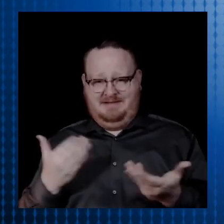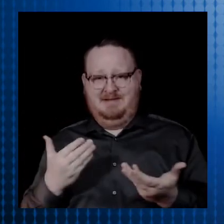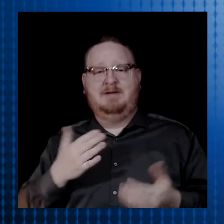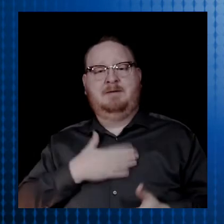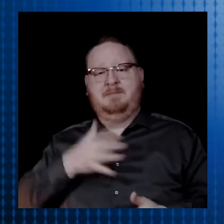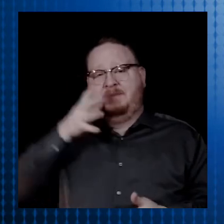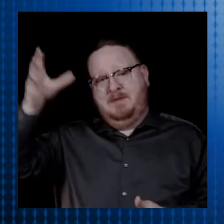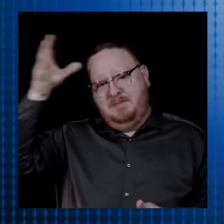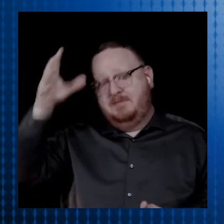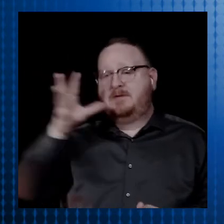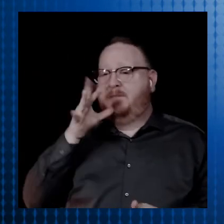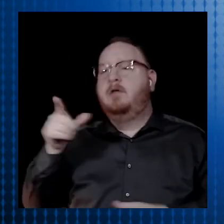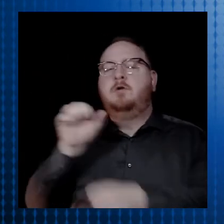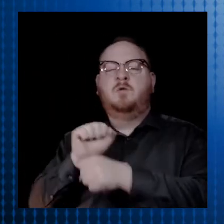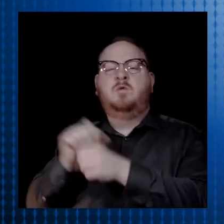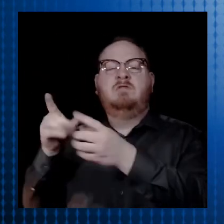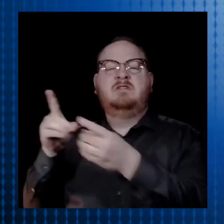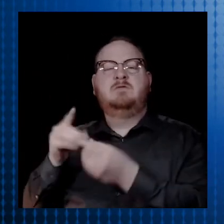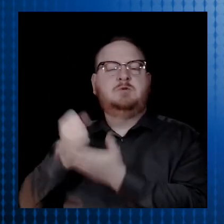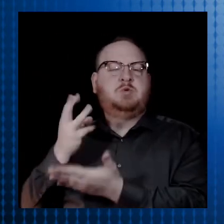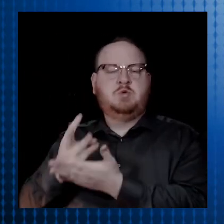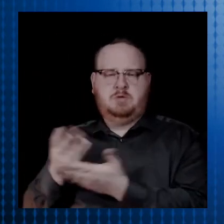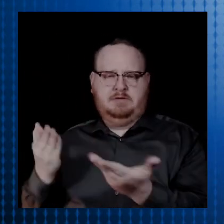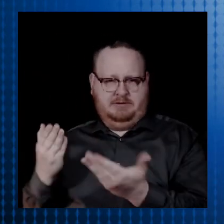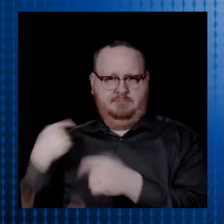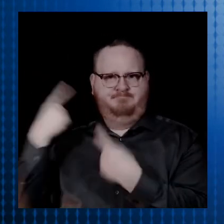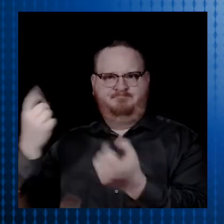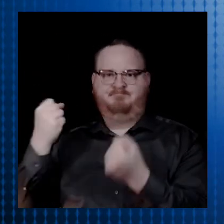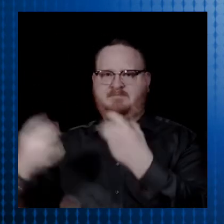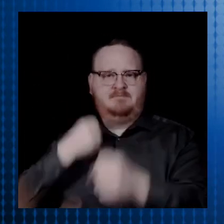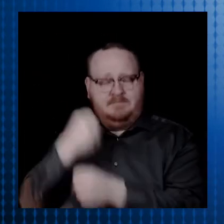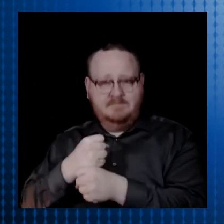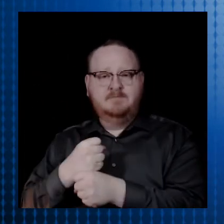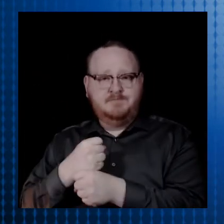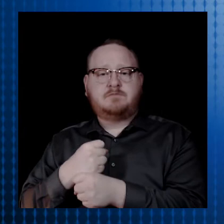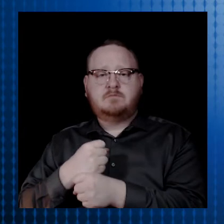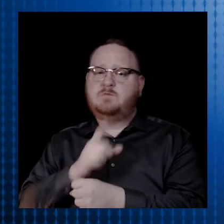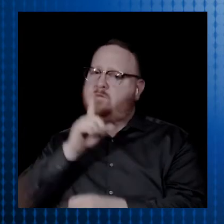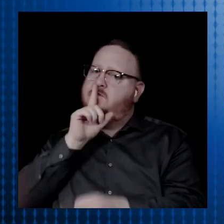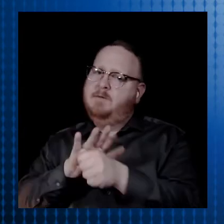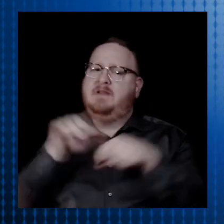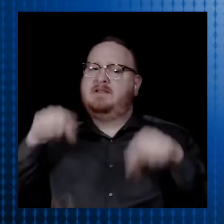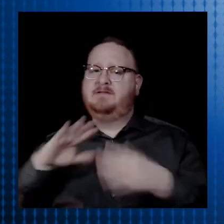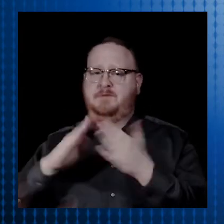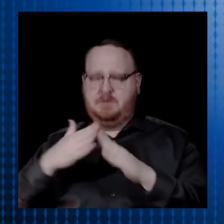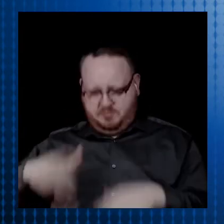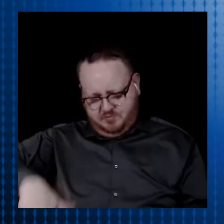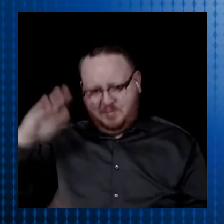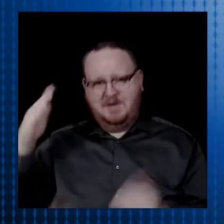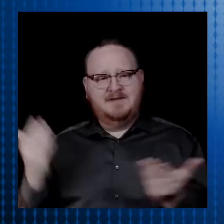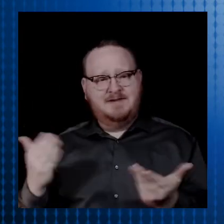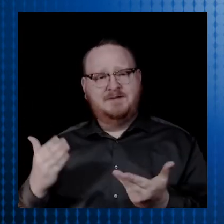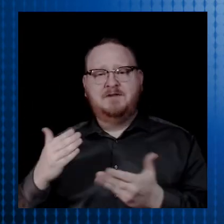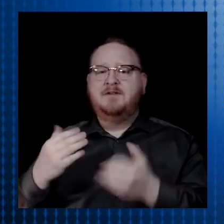My mother worked for the district as a social worker for years, and they have been so committed to this community that they raised me in, and they've been so